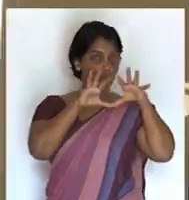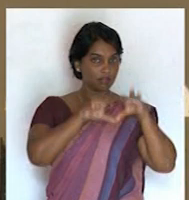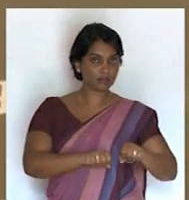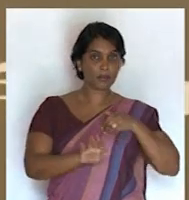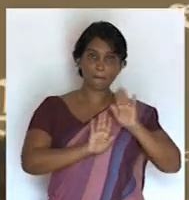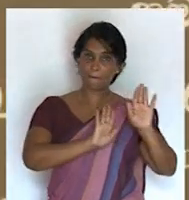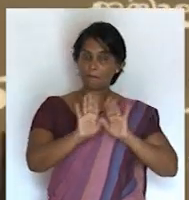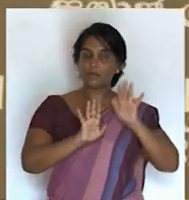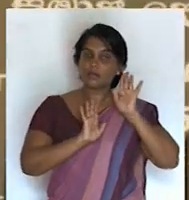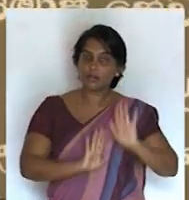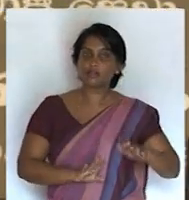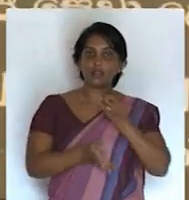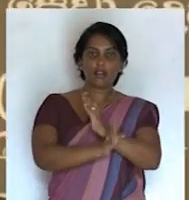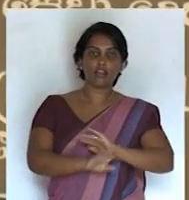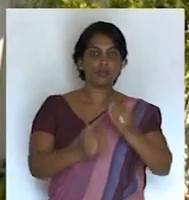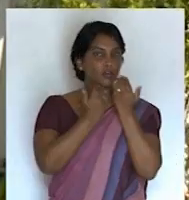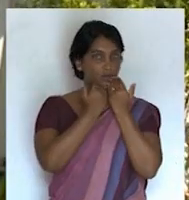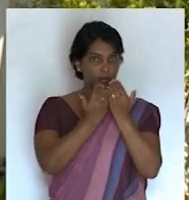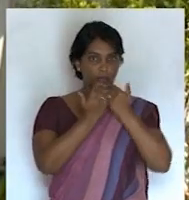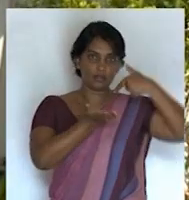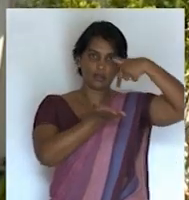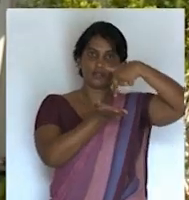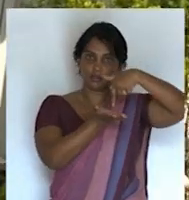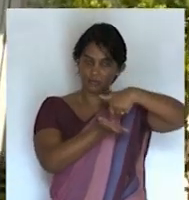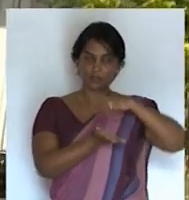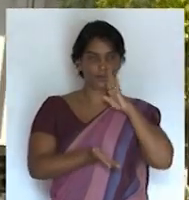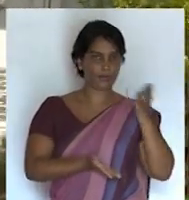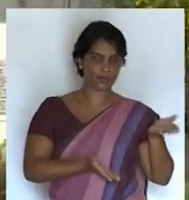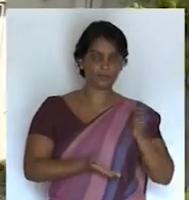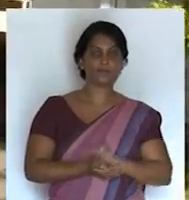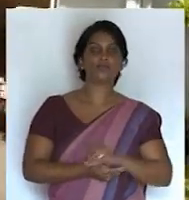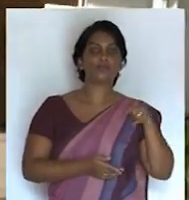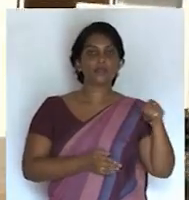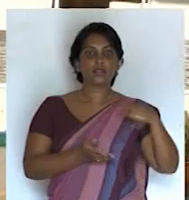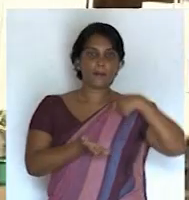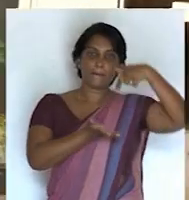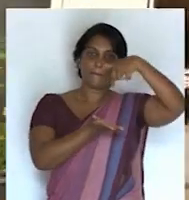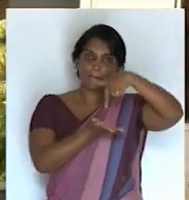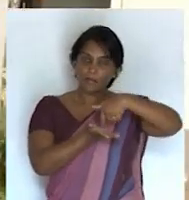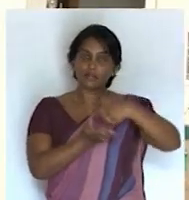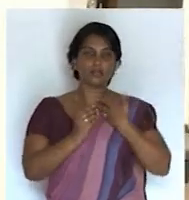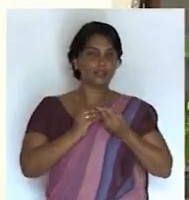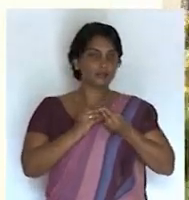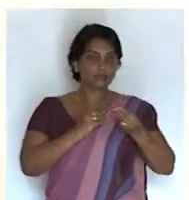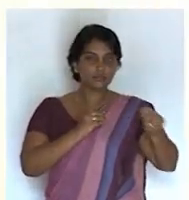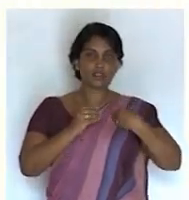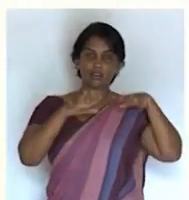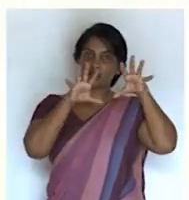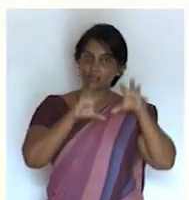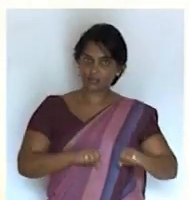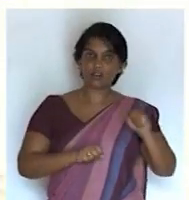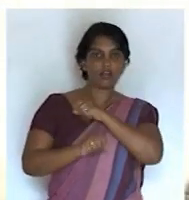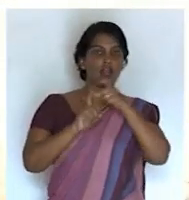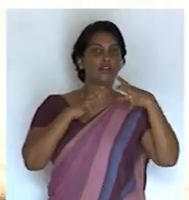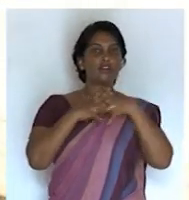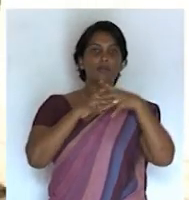Maharagama, operates under the Social Services Department. This building was established by the government of